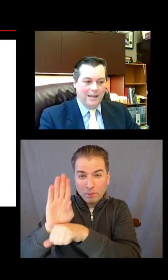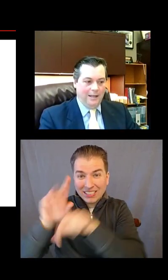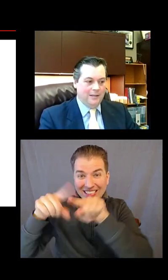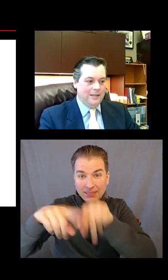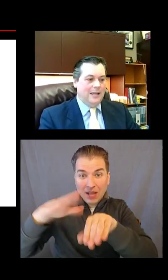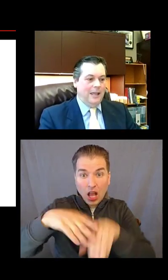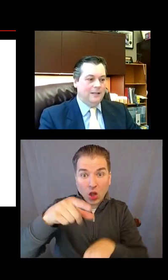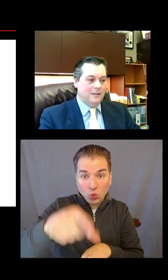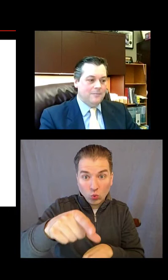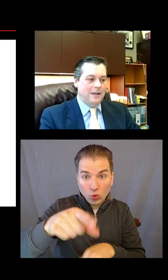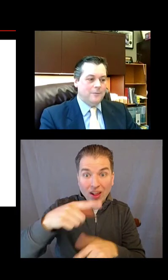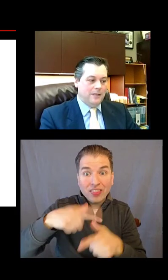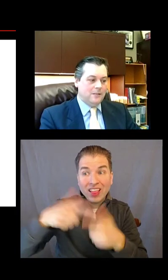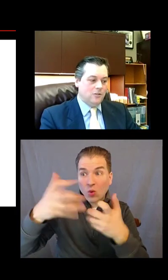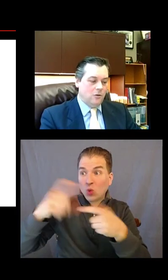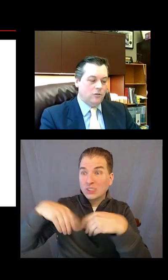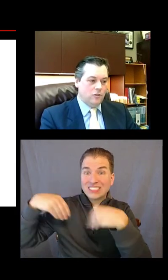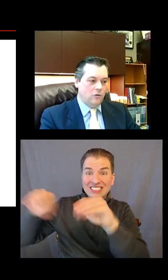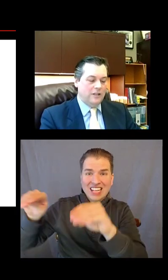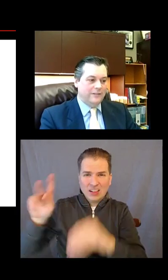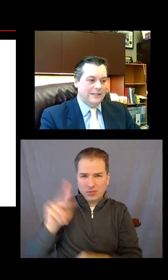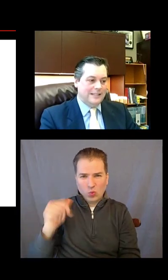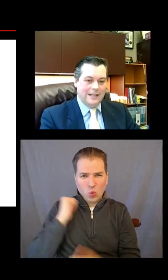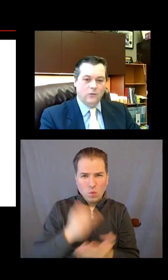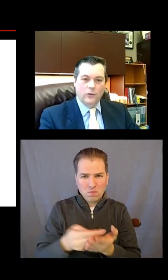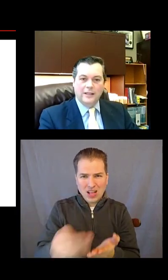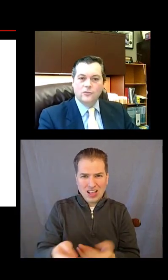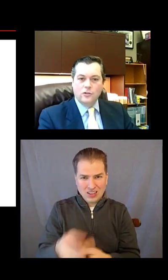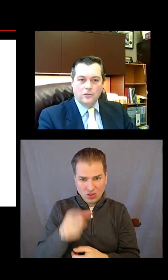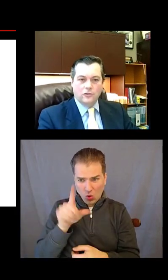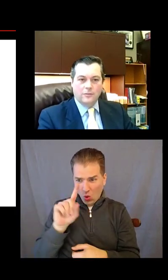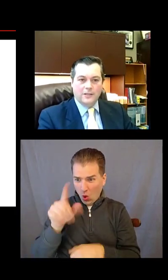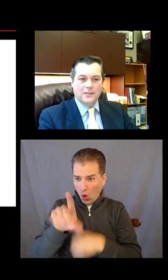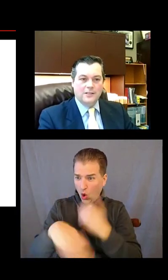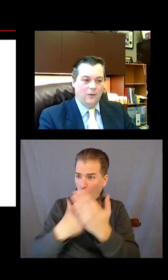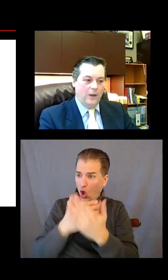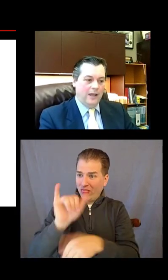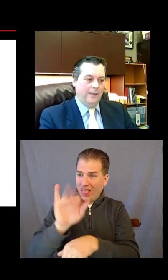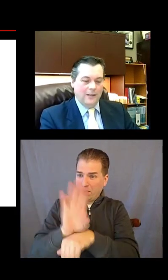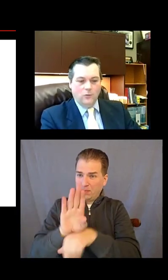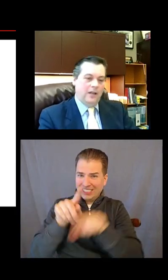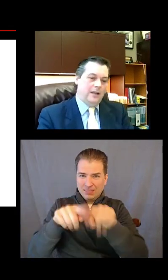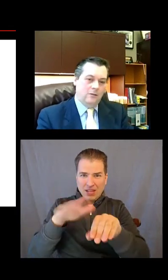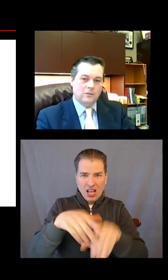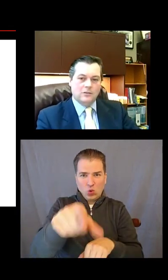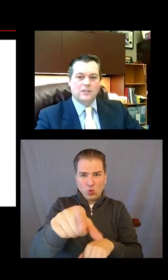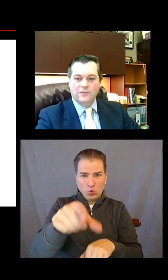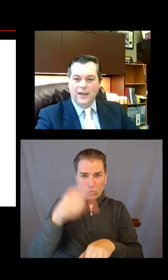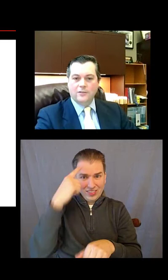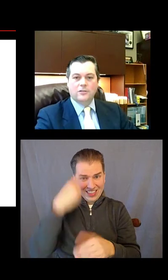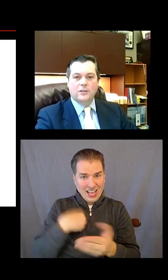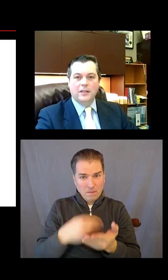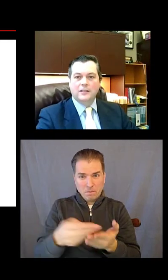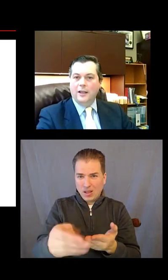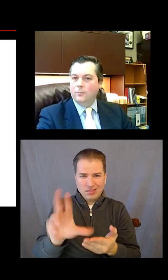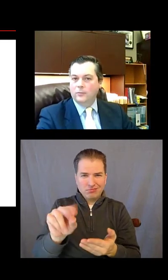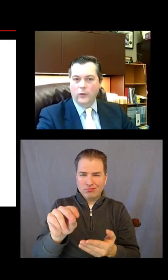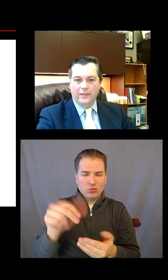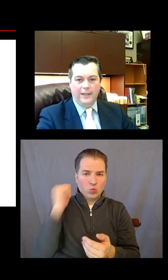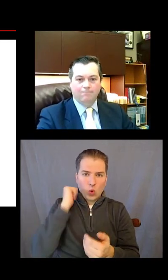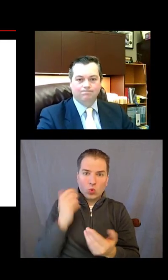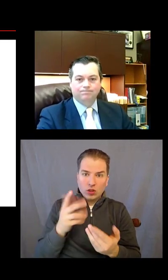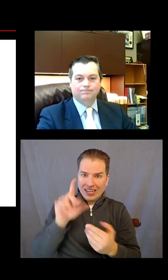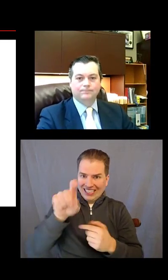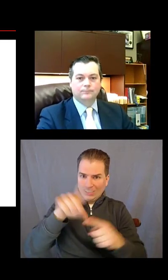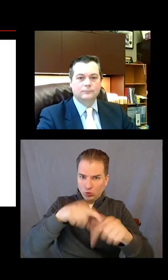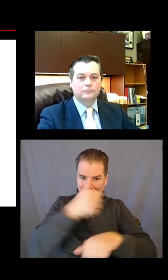in buying it. And sometimes business owners don't even see it when they've structured the business that way. And that's why counselors and advisors come in to help them